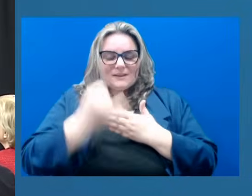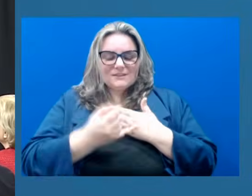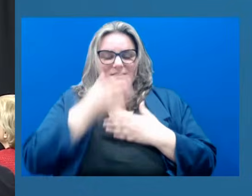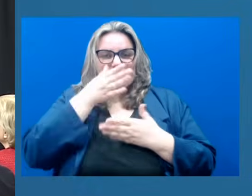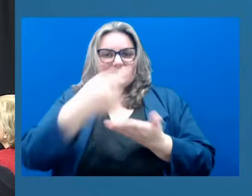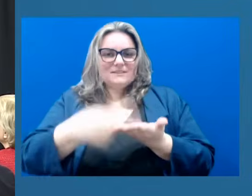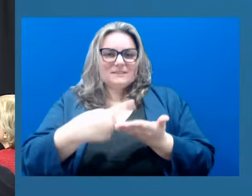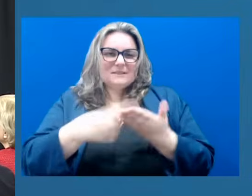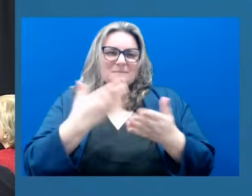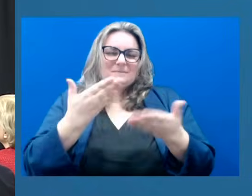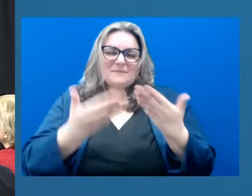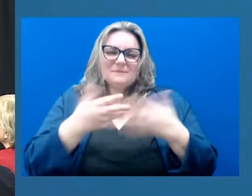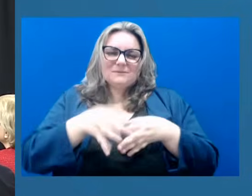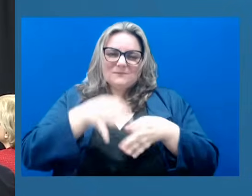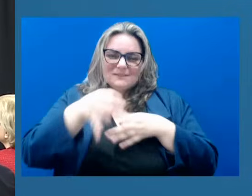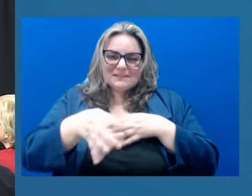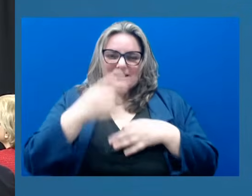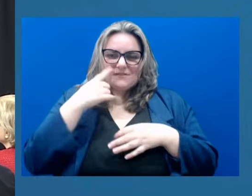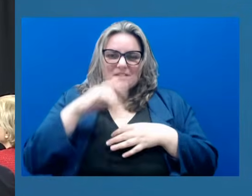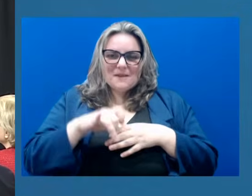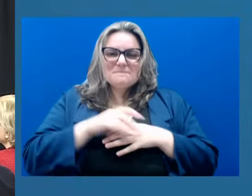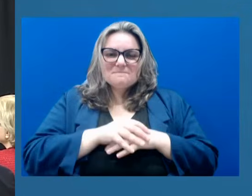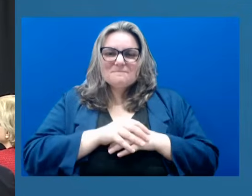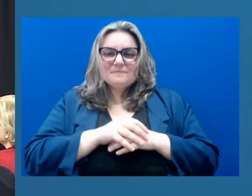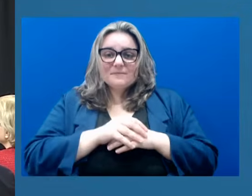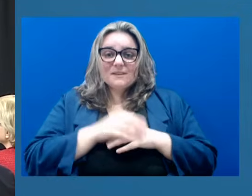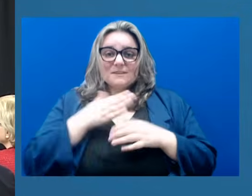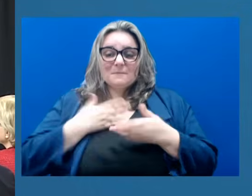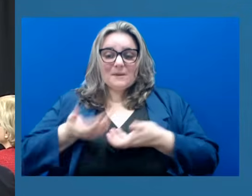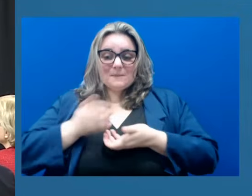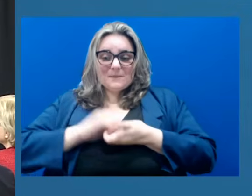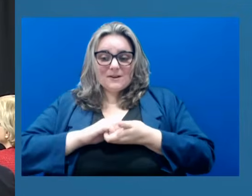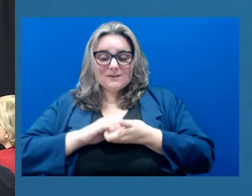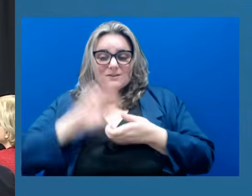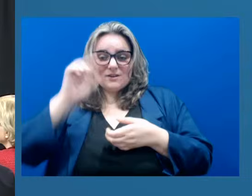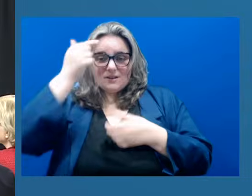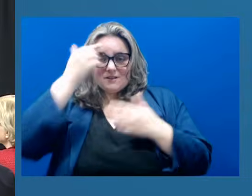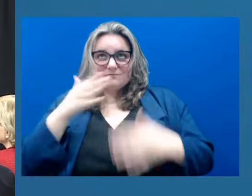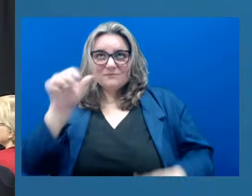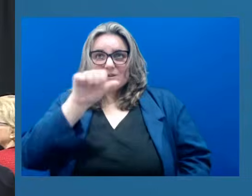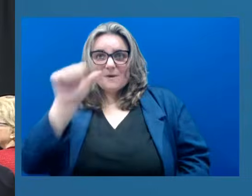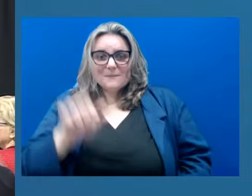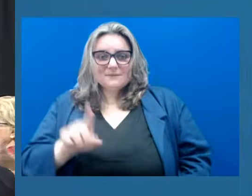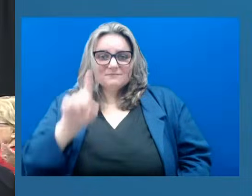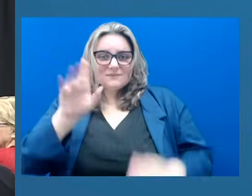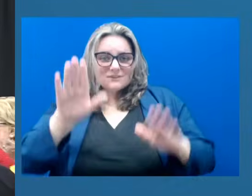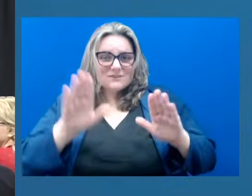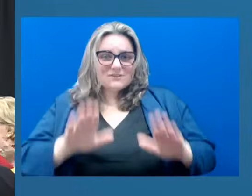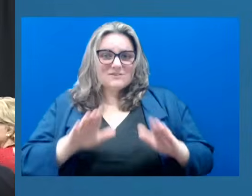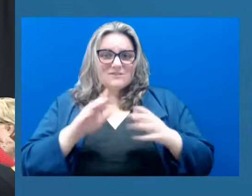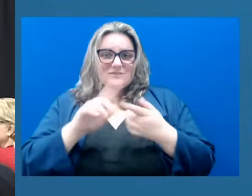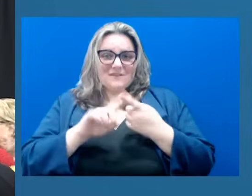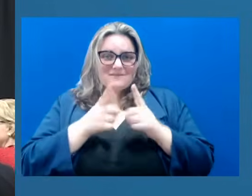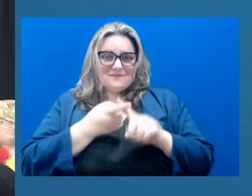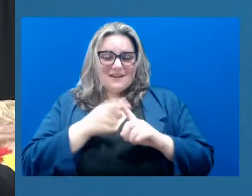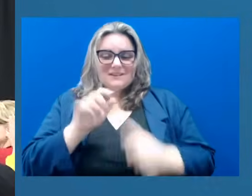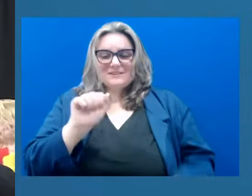But also my partner in government in Albany, a great friend, Andre Stewart Cousins, the leader of the